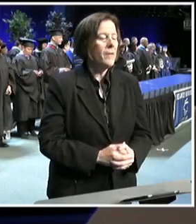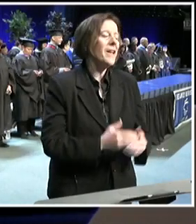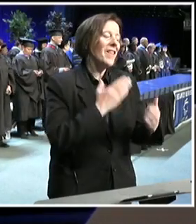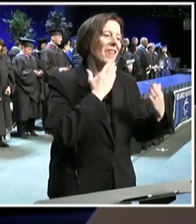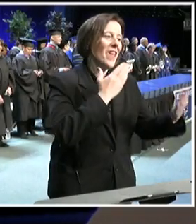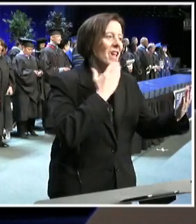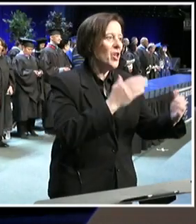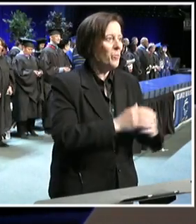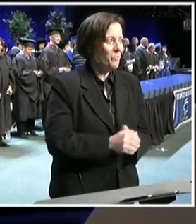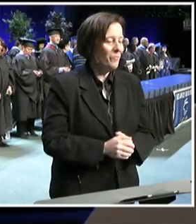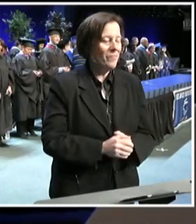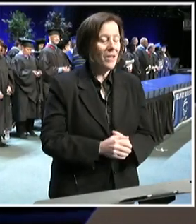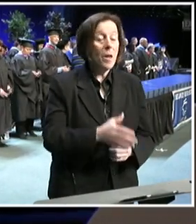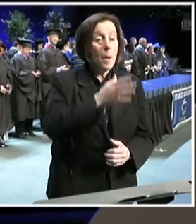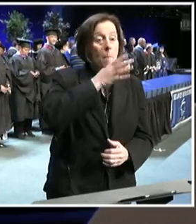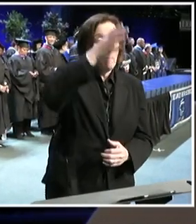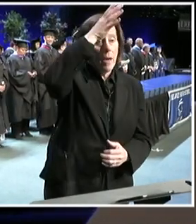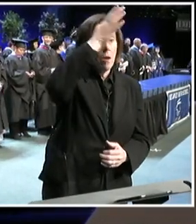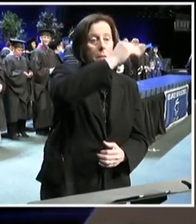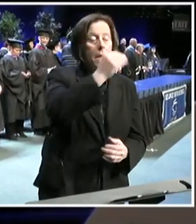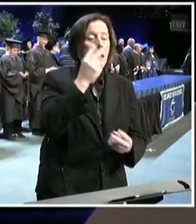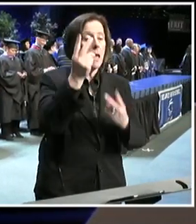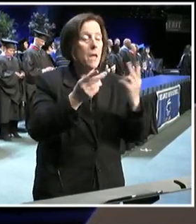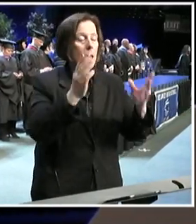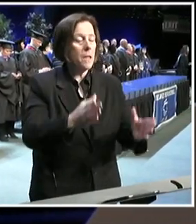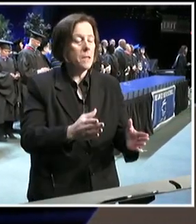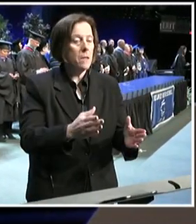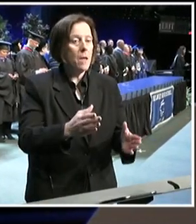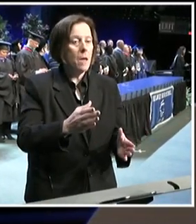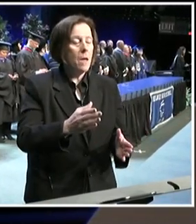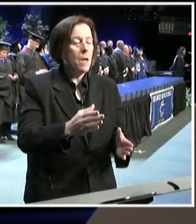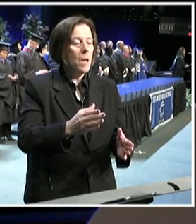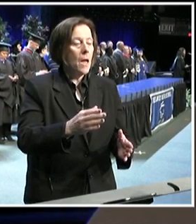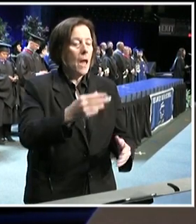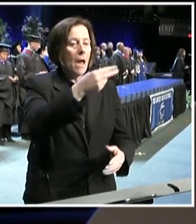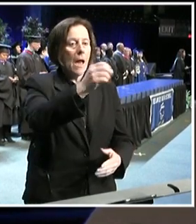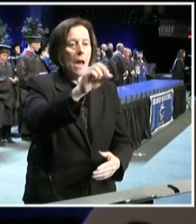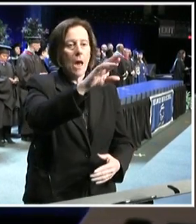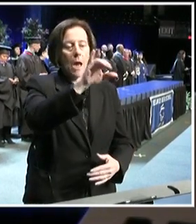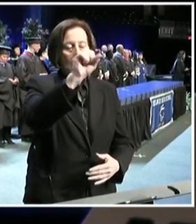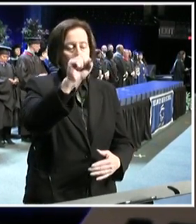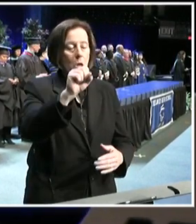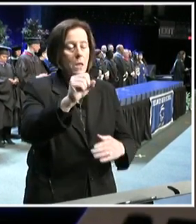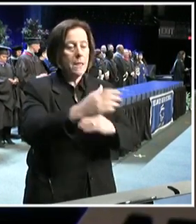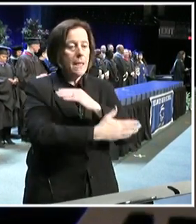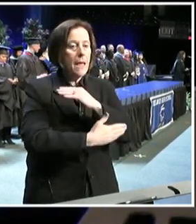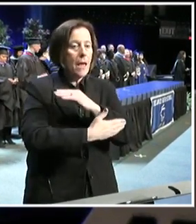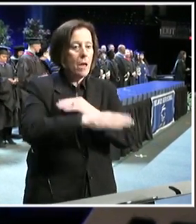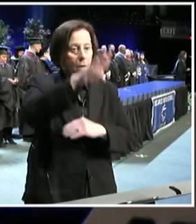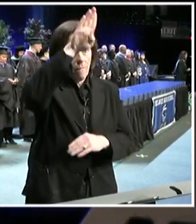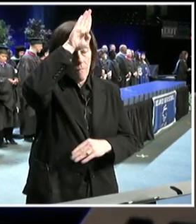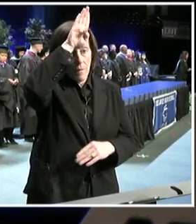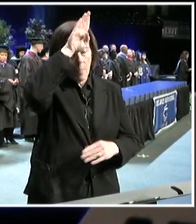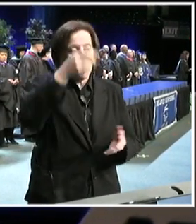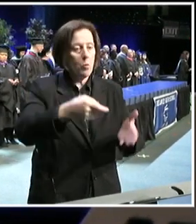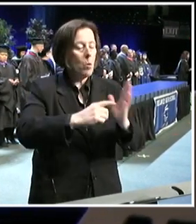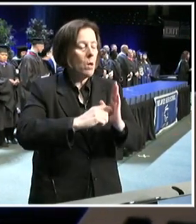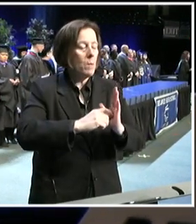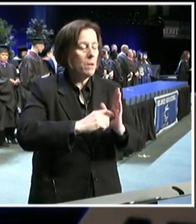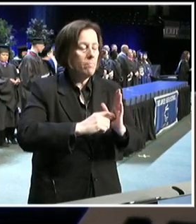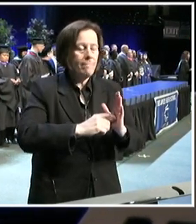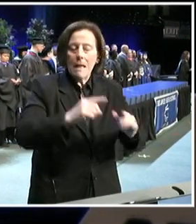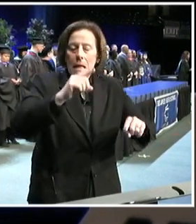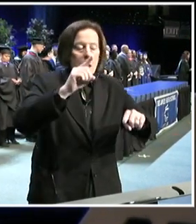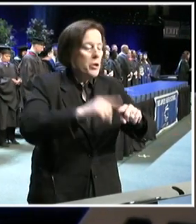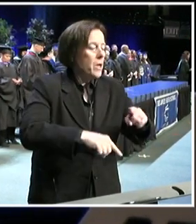Thank you. Parents and guests, due to the Harris County Fire Marshal requirements, no one is allowed to